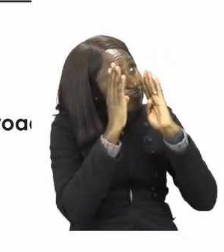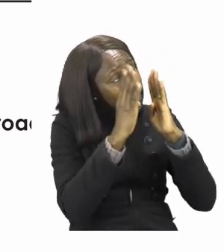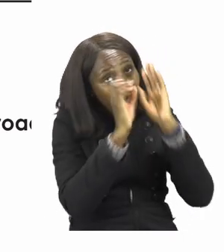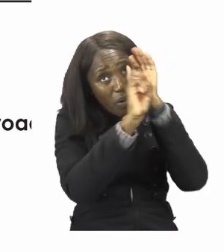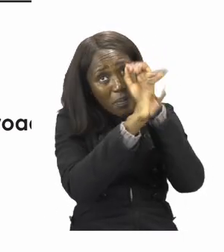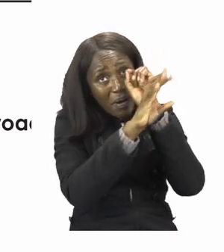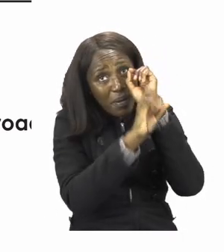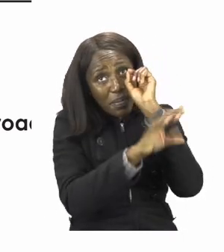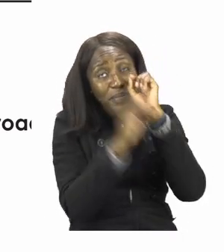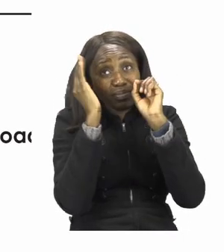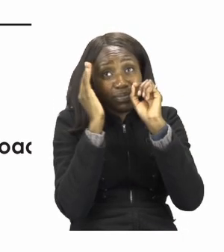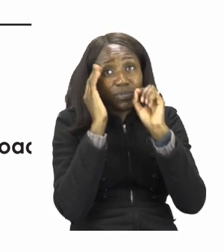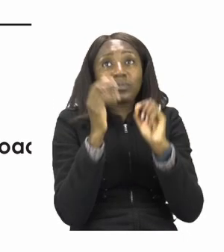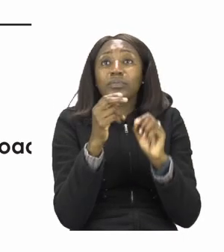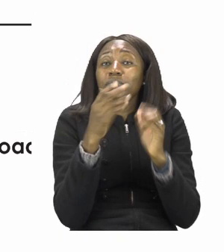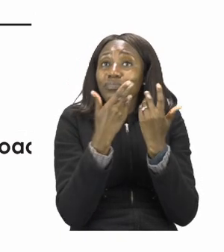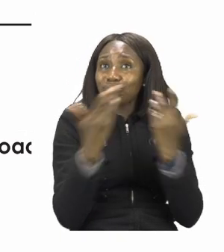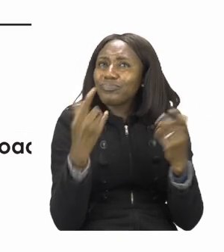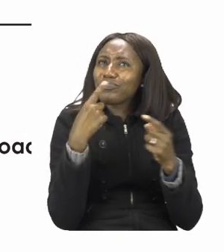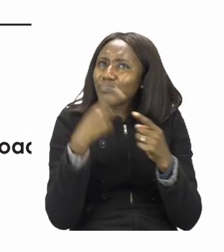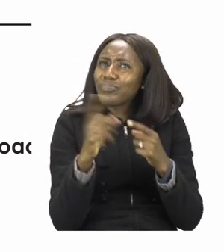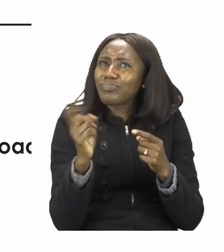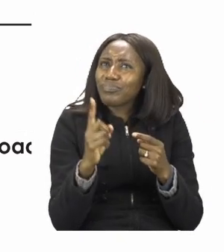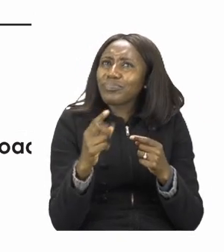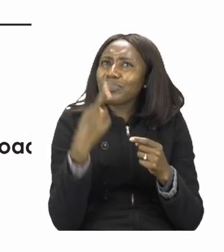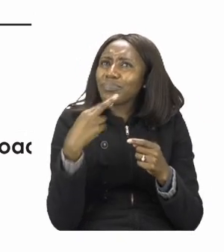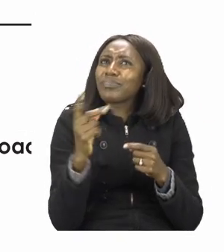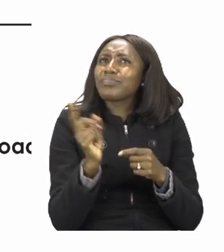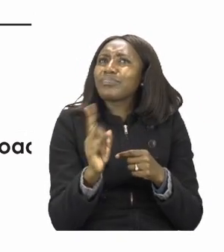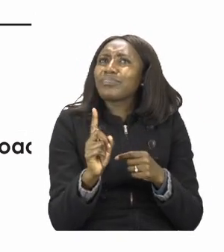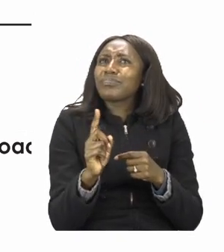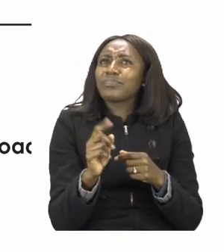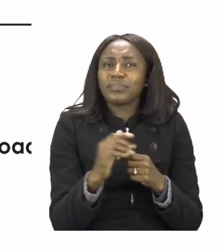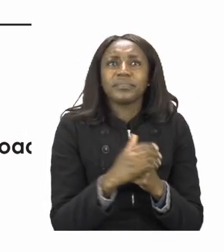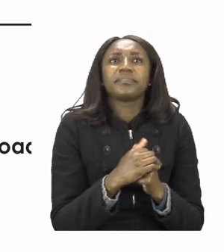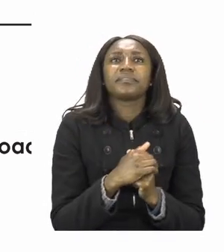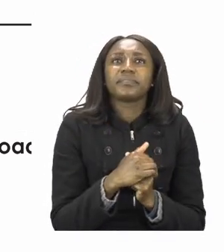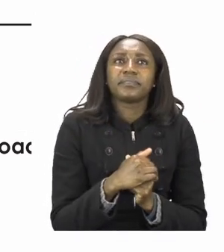know what the green man says and what the red one says.